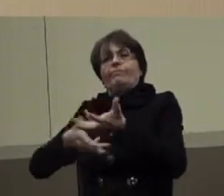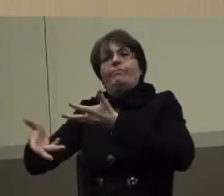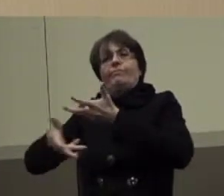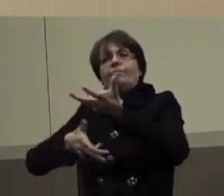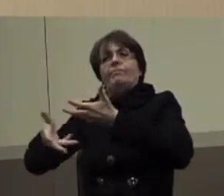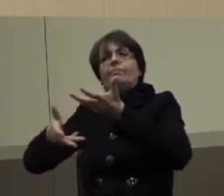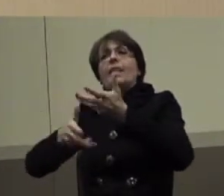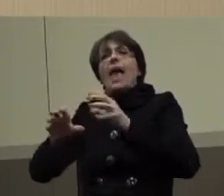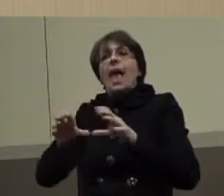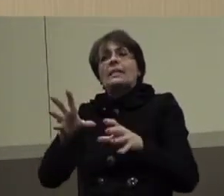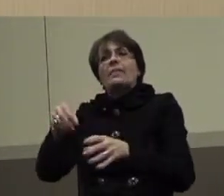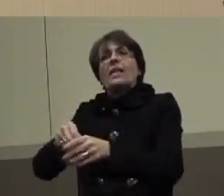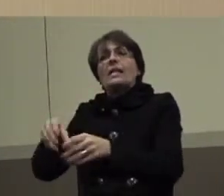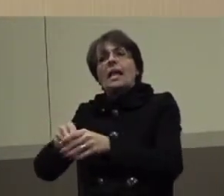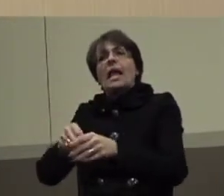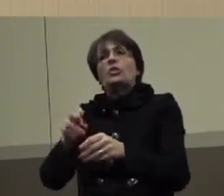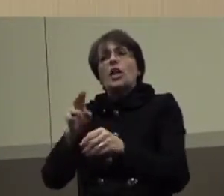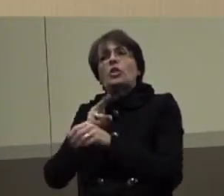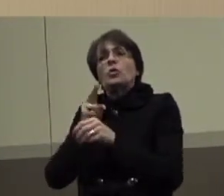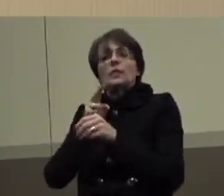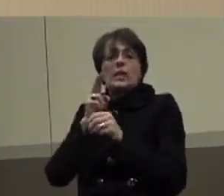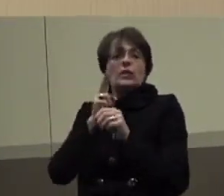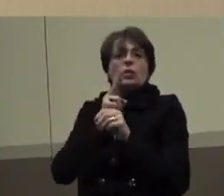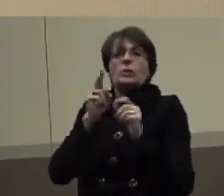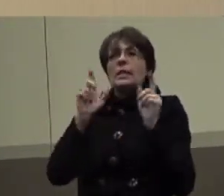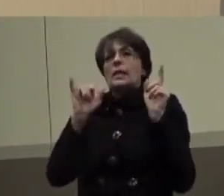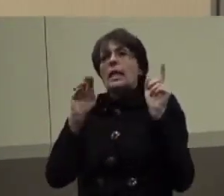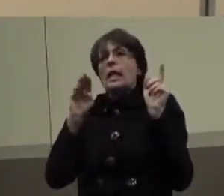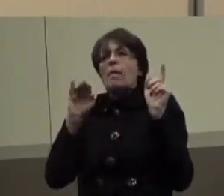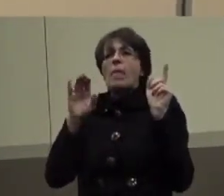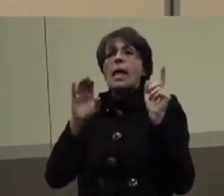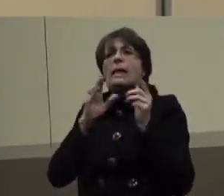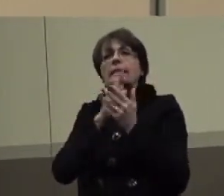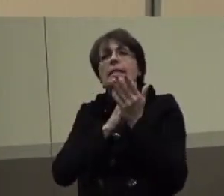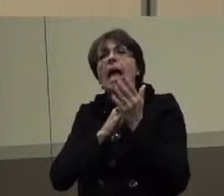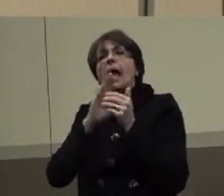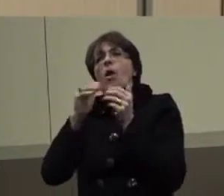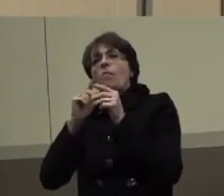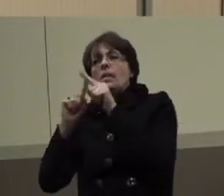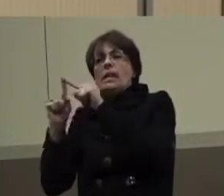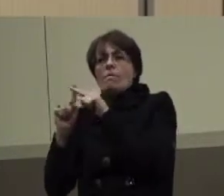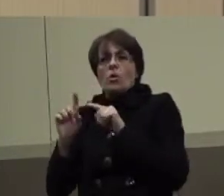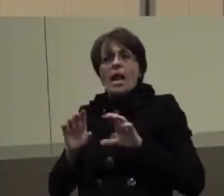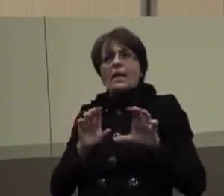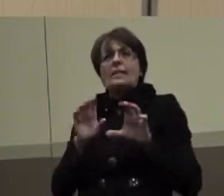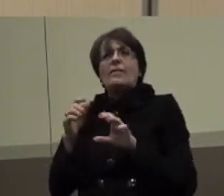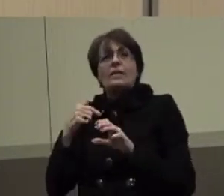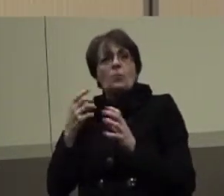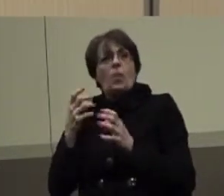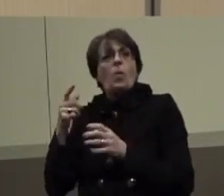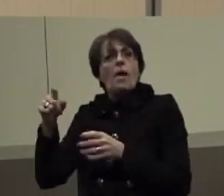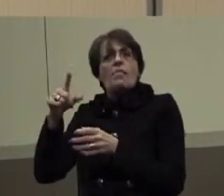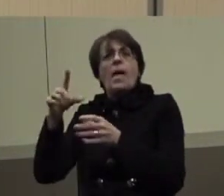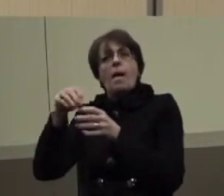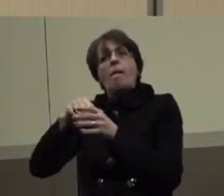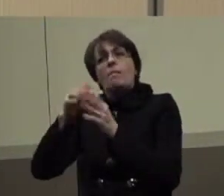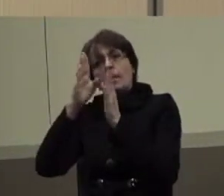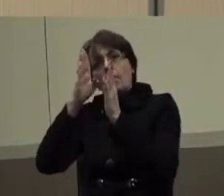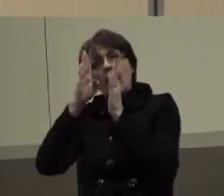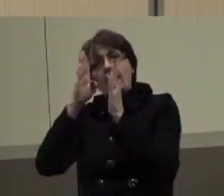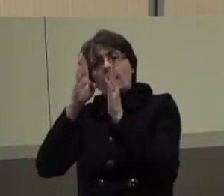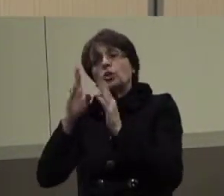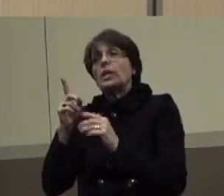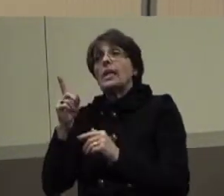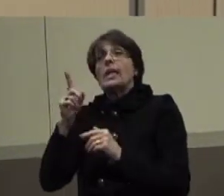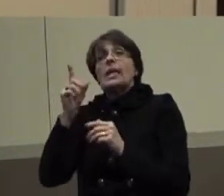engaged and using that. So it uses the limbic side and all of those different activities that we really want the kids to pay attention.